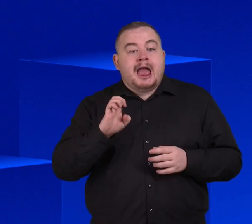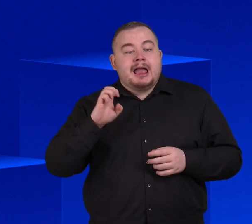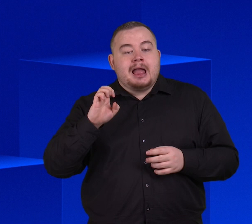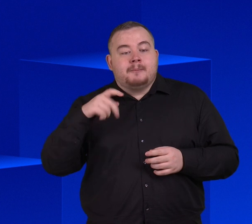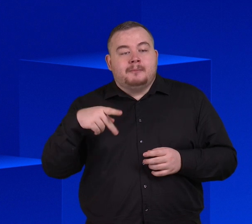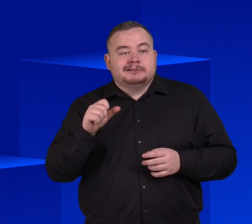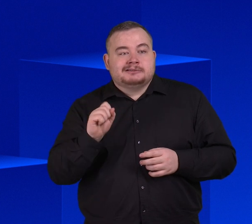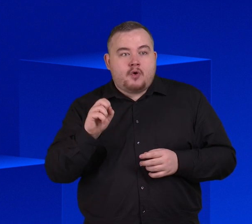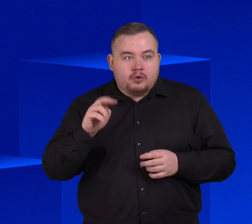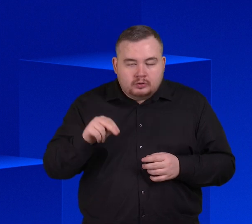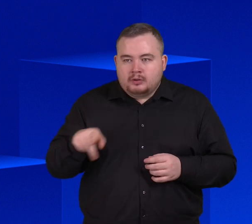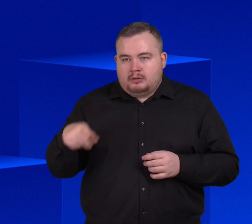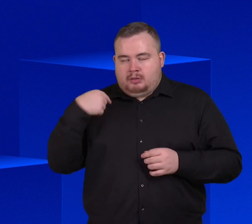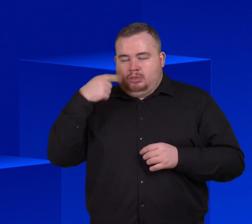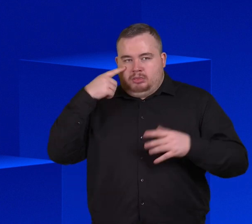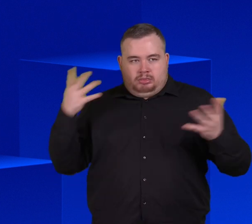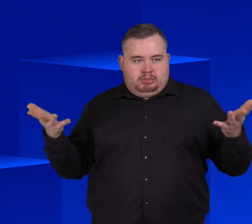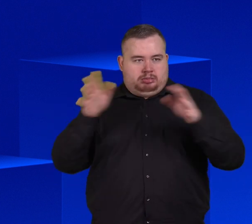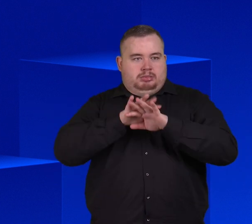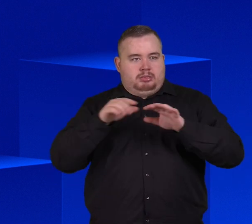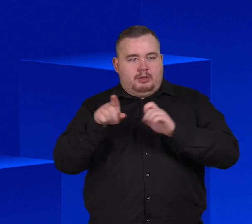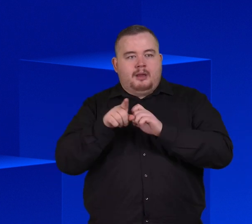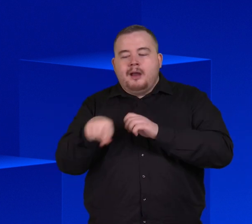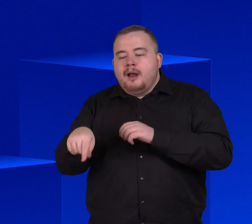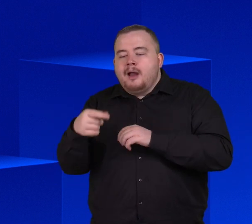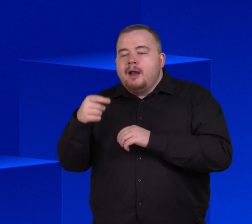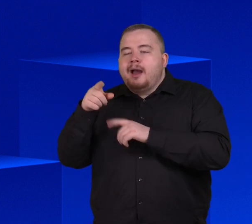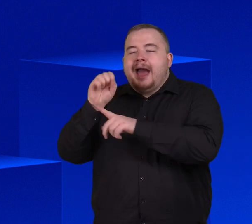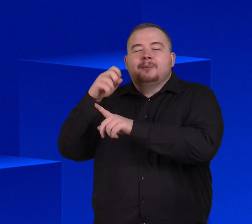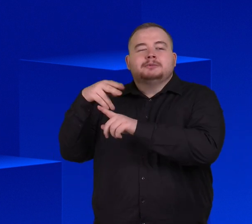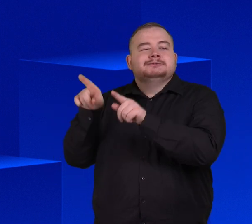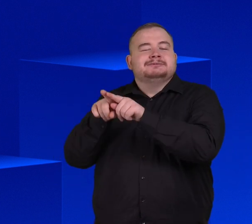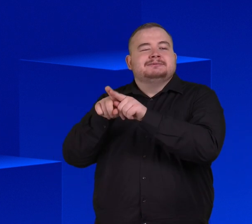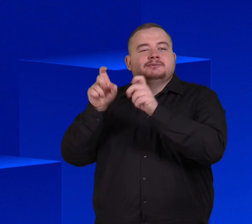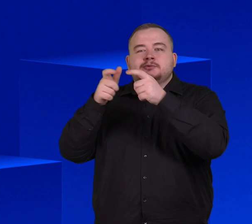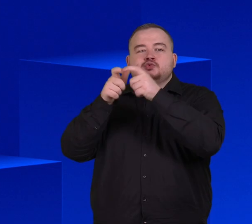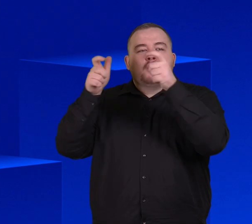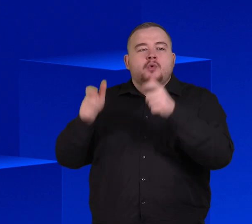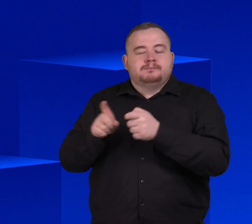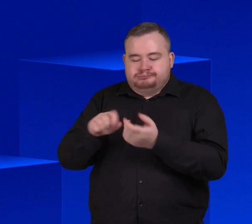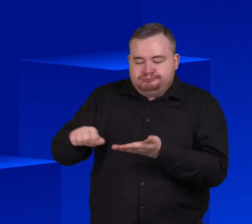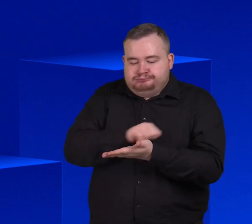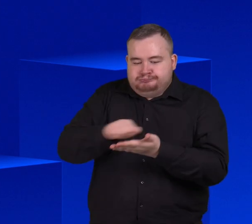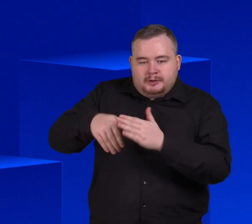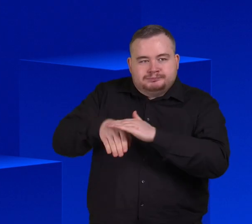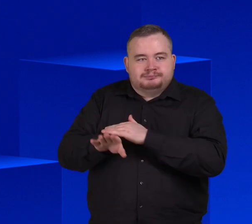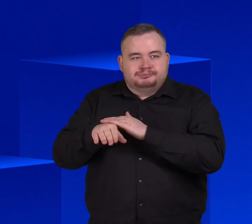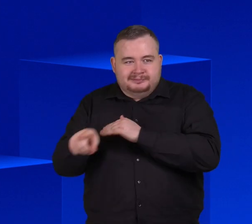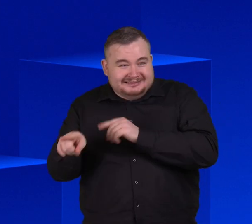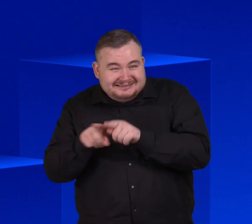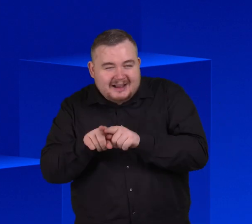We don't do the office supplies. We are, again, a unique Interact program,